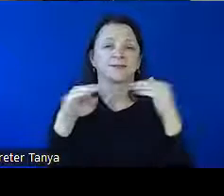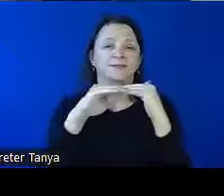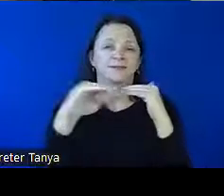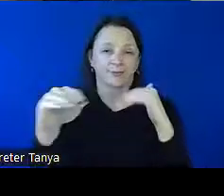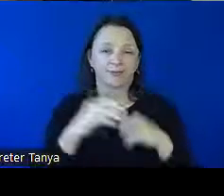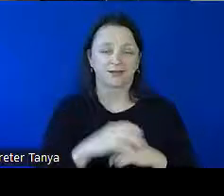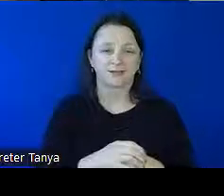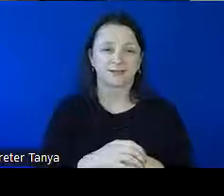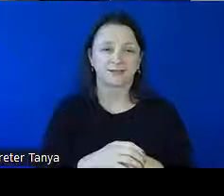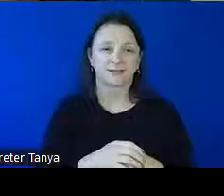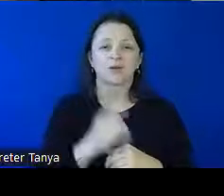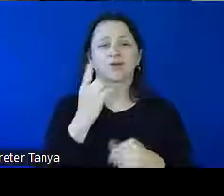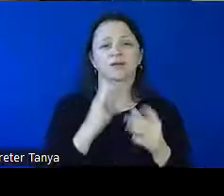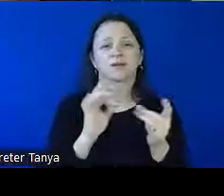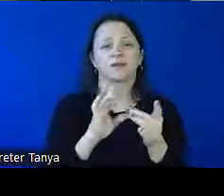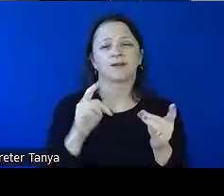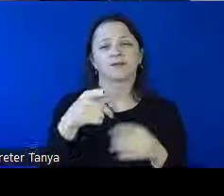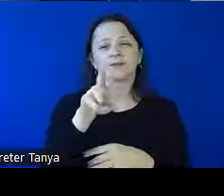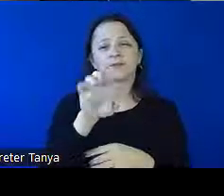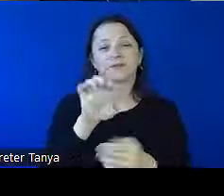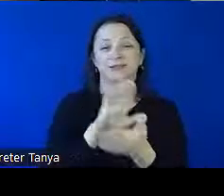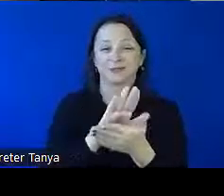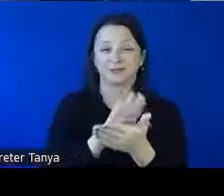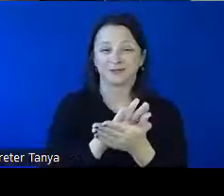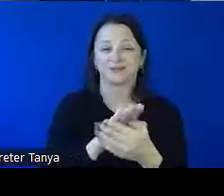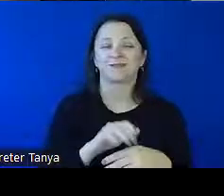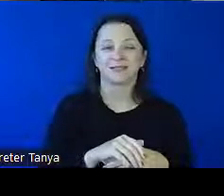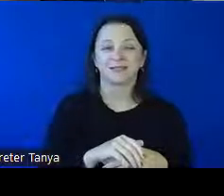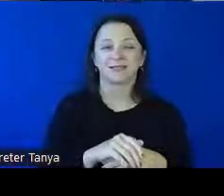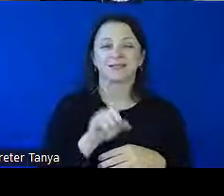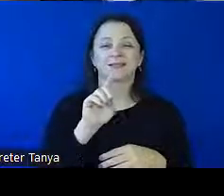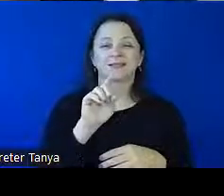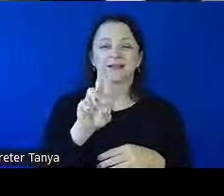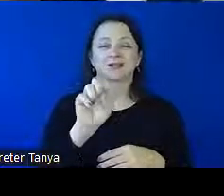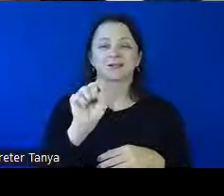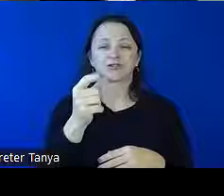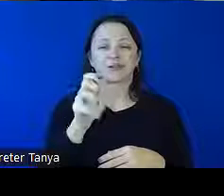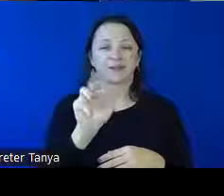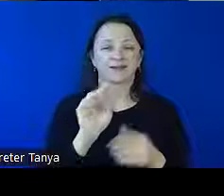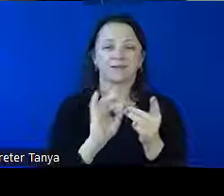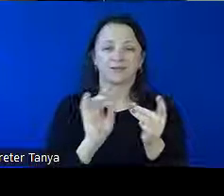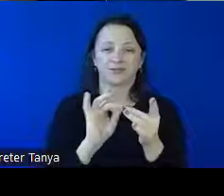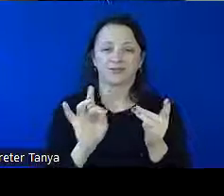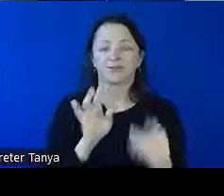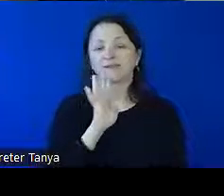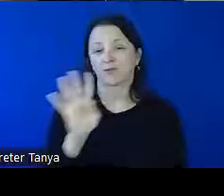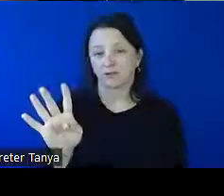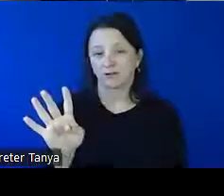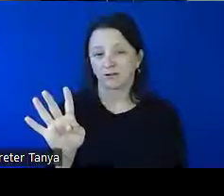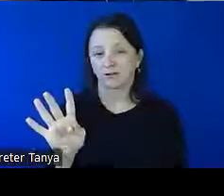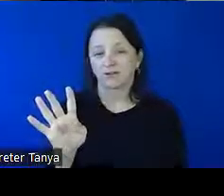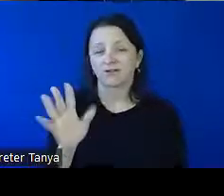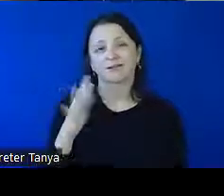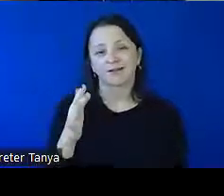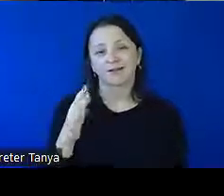And a comment on preschoolers is, as Dr. Shamlian mentioned, 4 years old is sort of